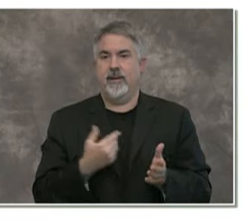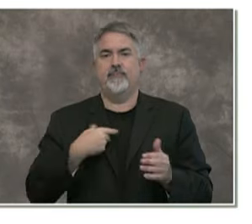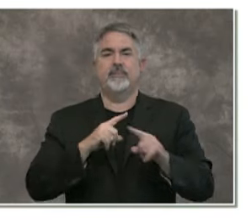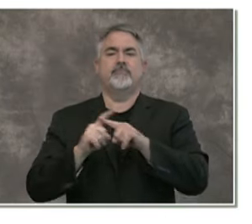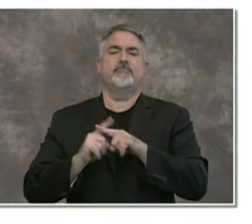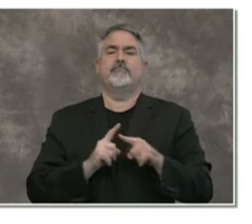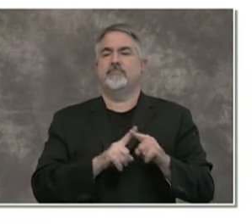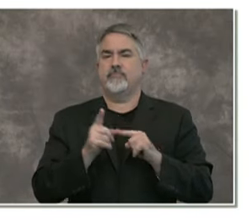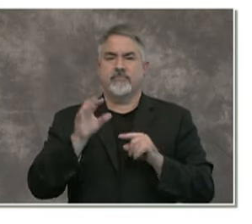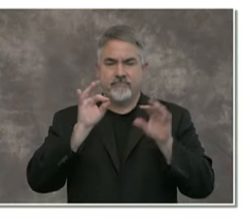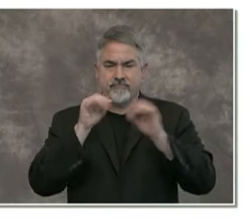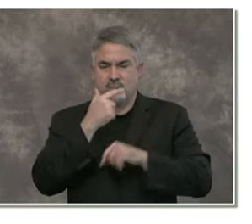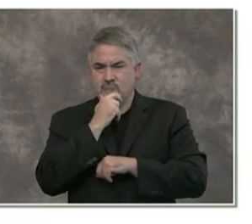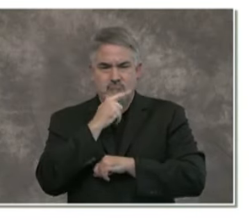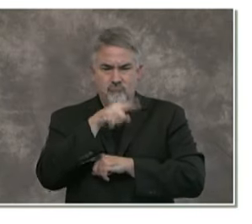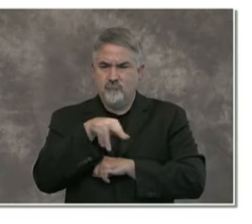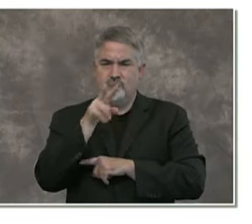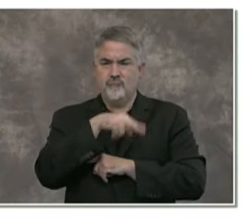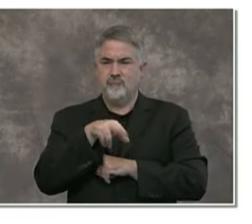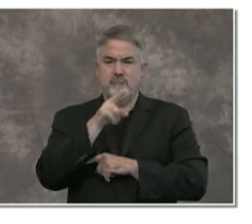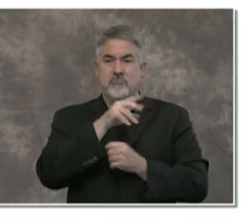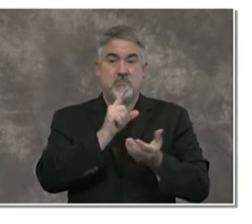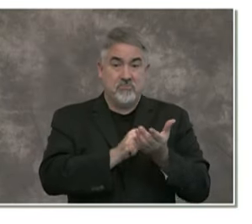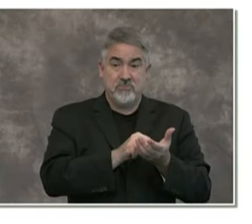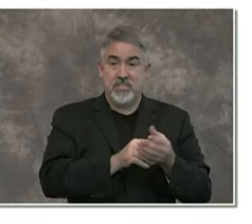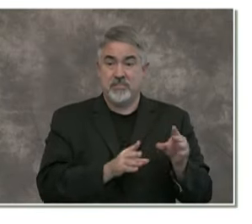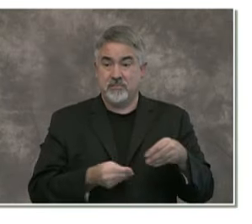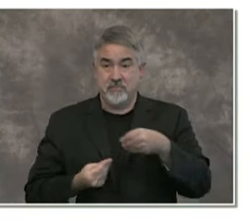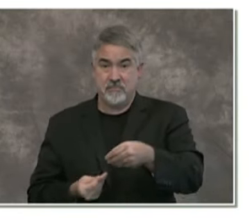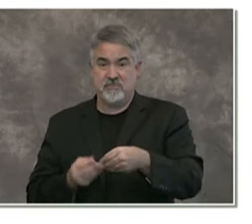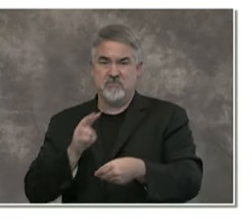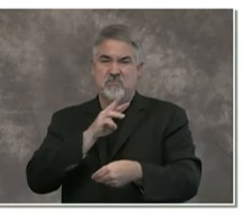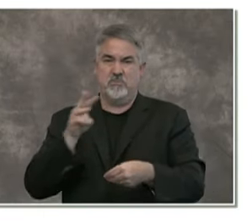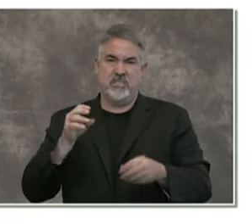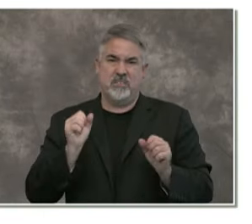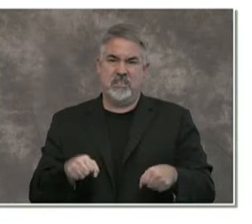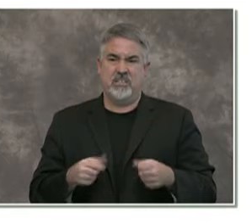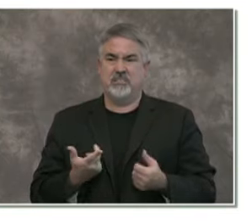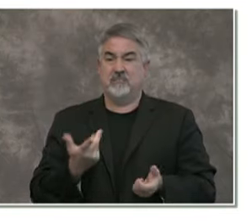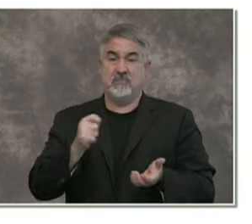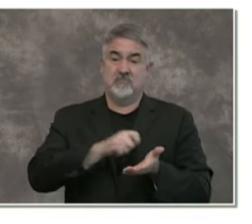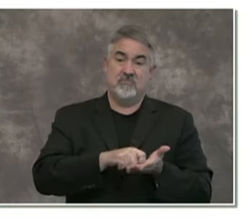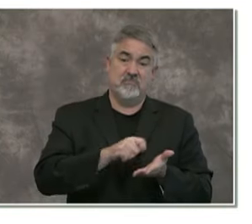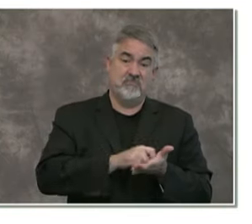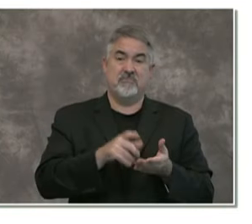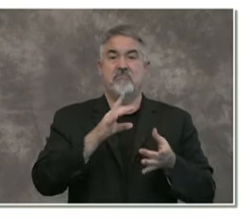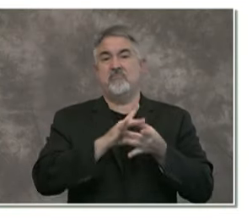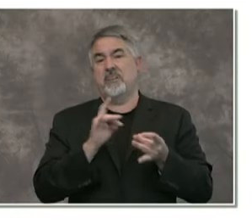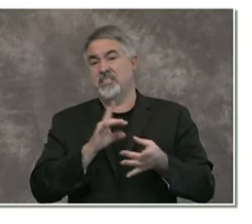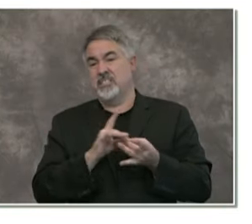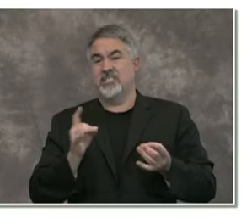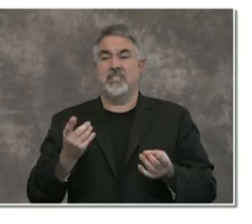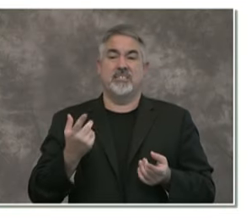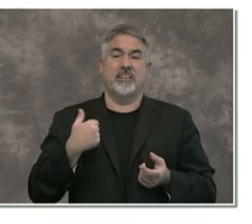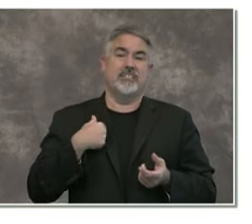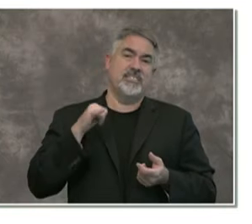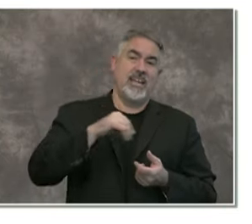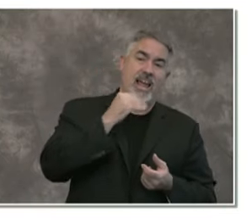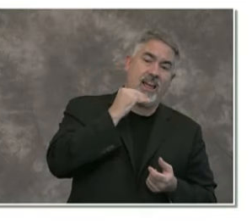options that you can print off from the website and either write in your own message of who you're staying home for